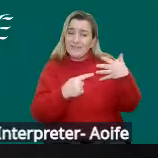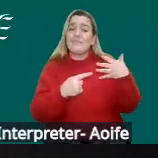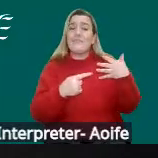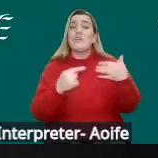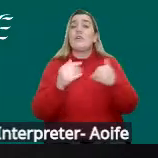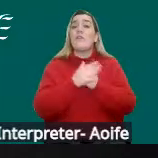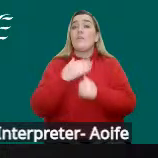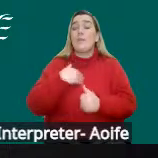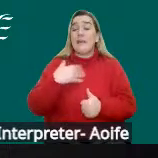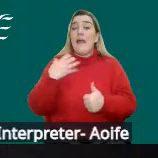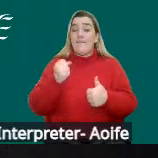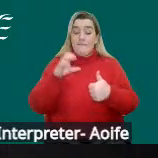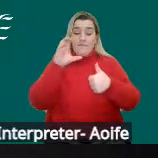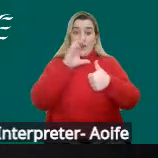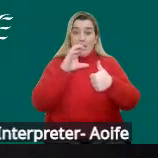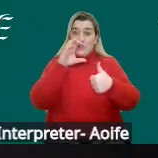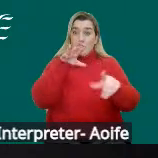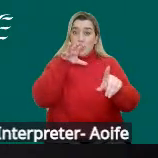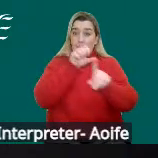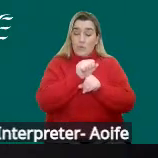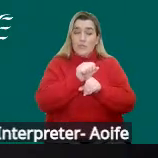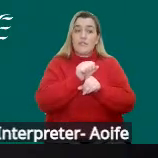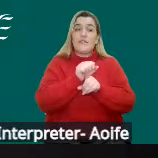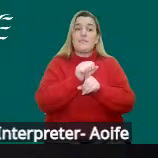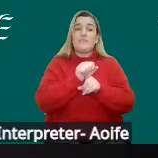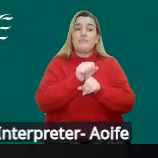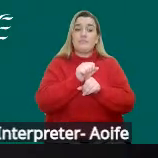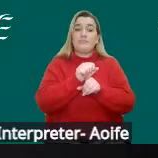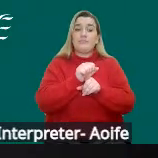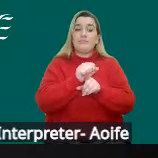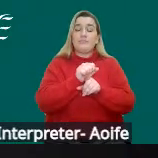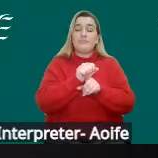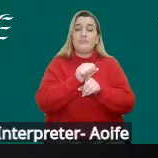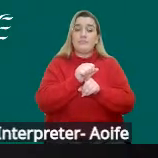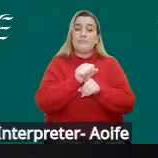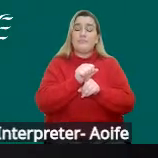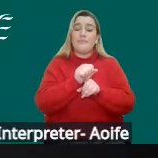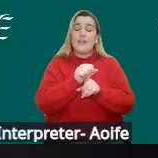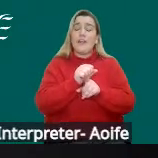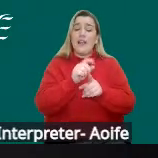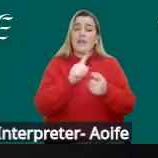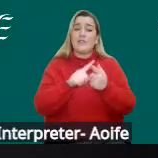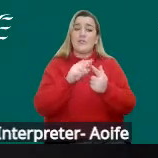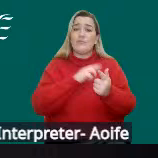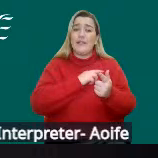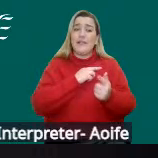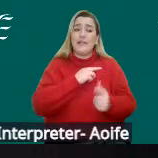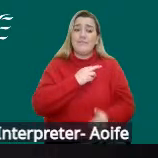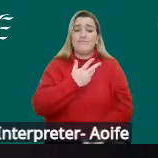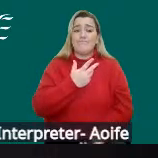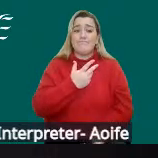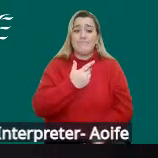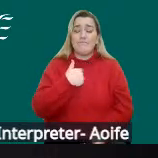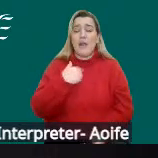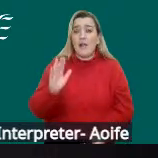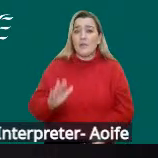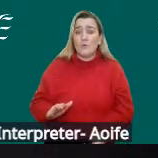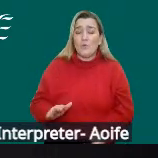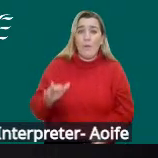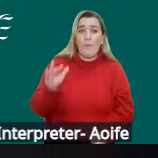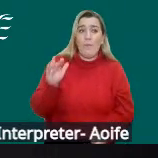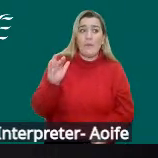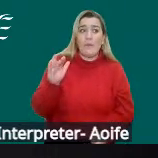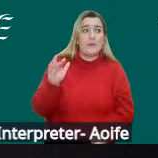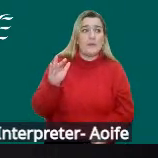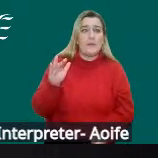cancer diagnosis, and that, I grew up in a time where you